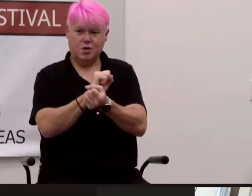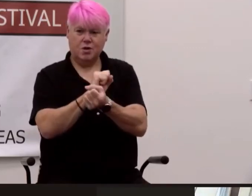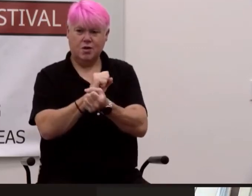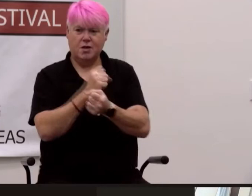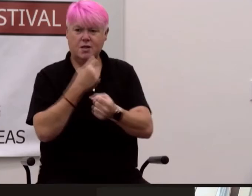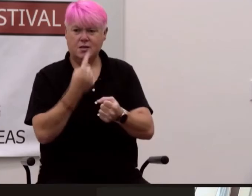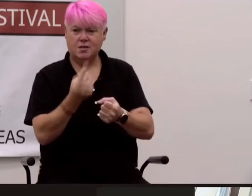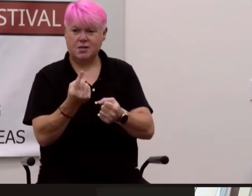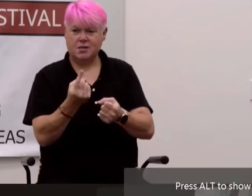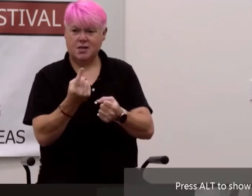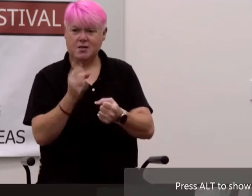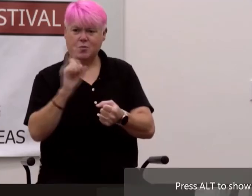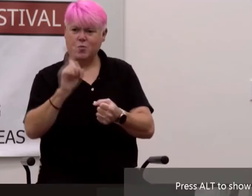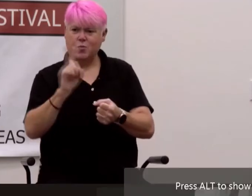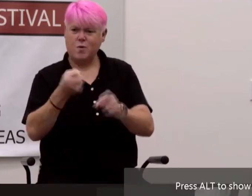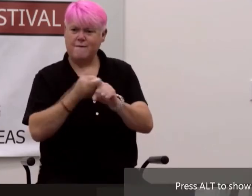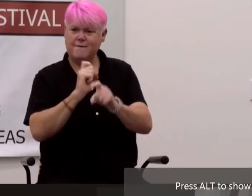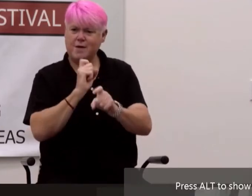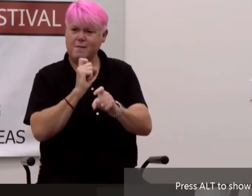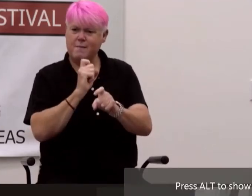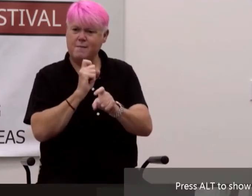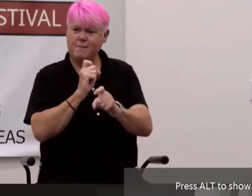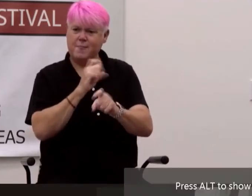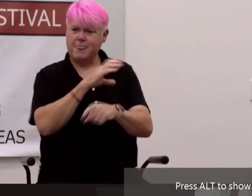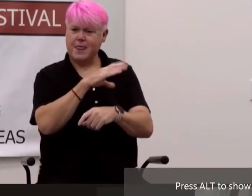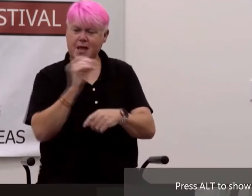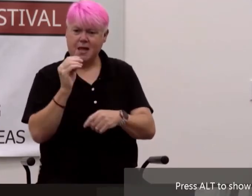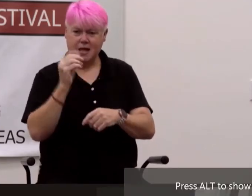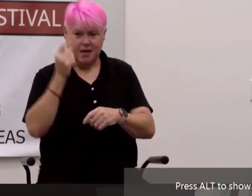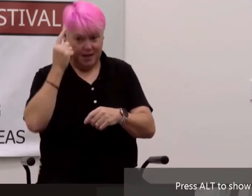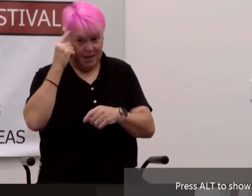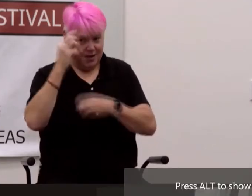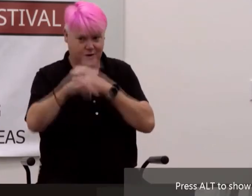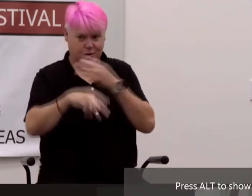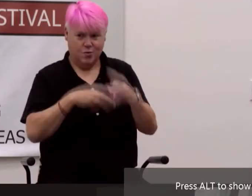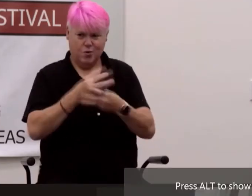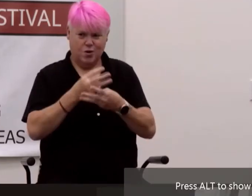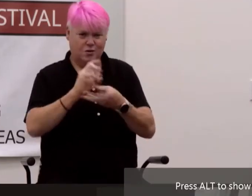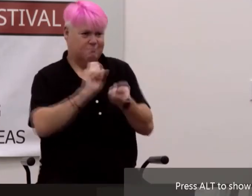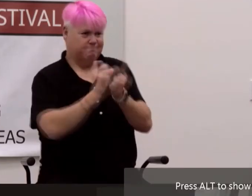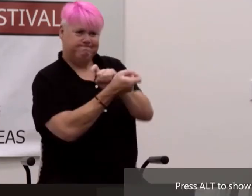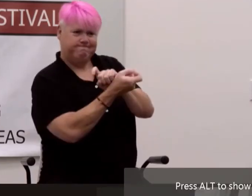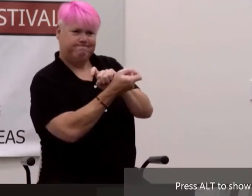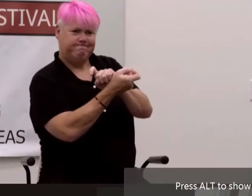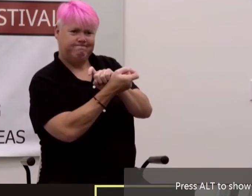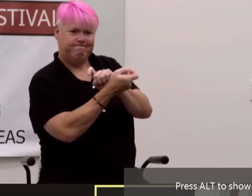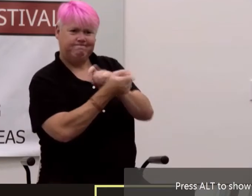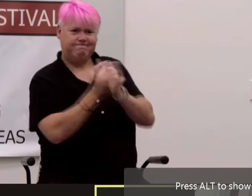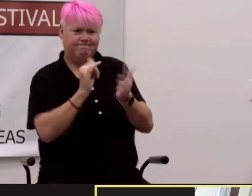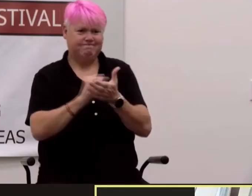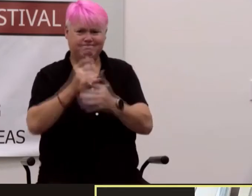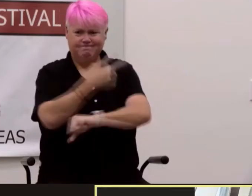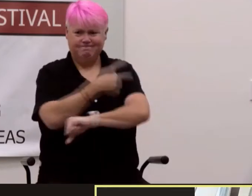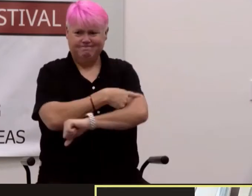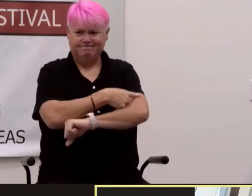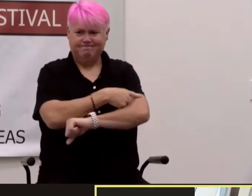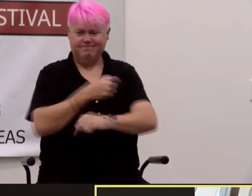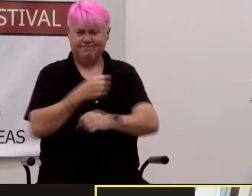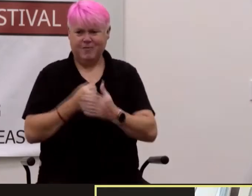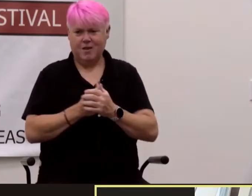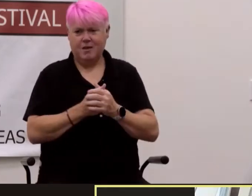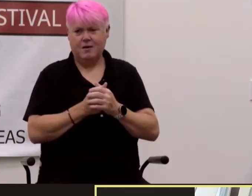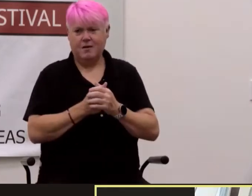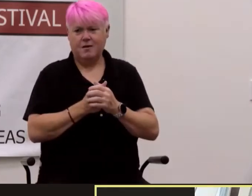told you where you were from, and I think your world turned on a dime that day. Yeah, it